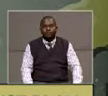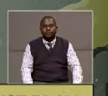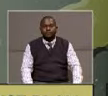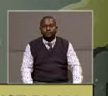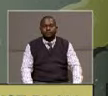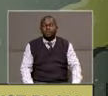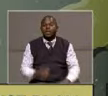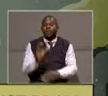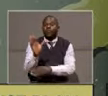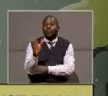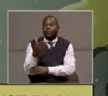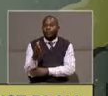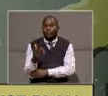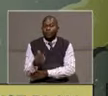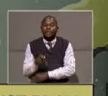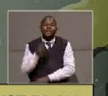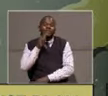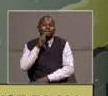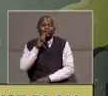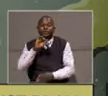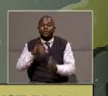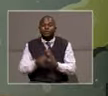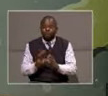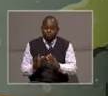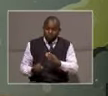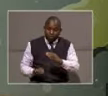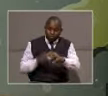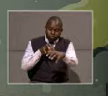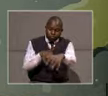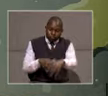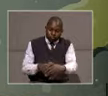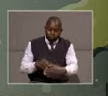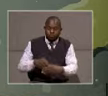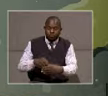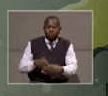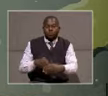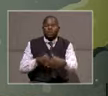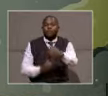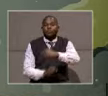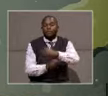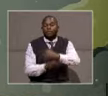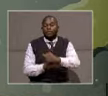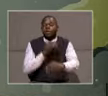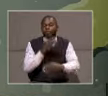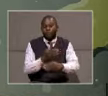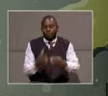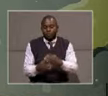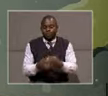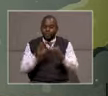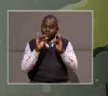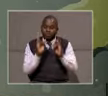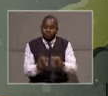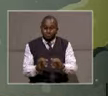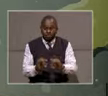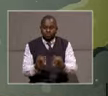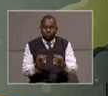vaccinated. Ministry of Teso Affairs has laid a foundation stone, for the construction of its permanent